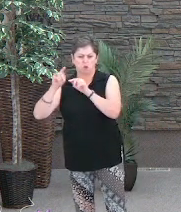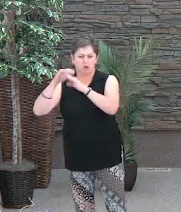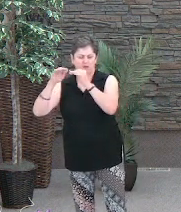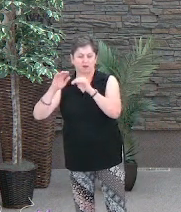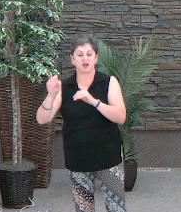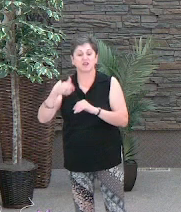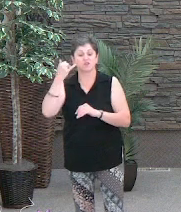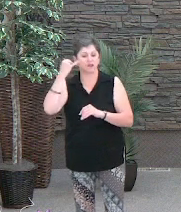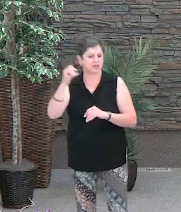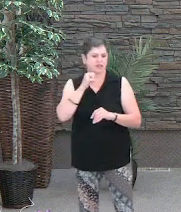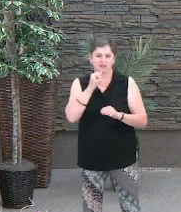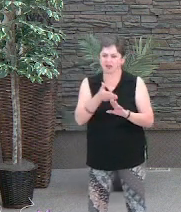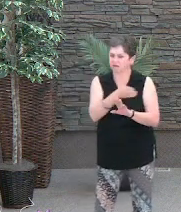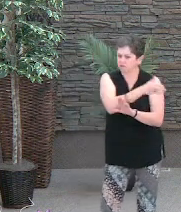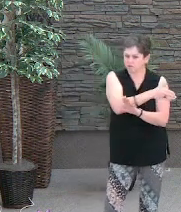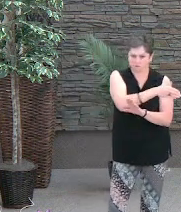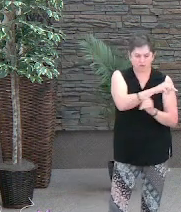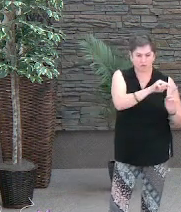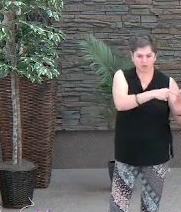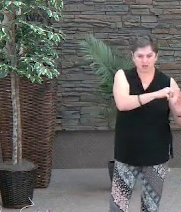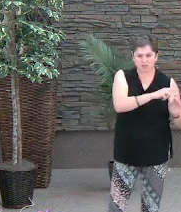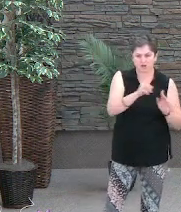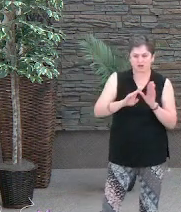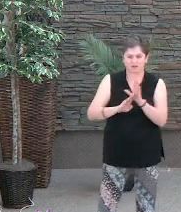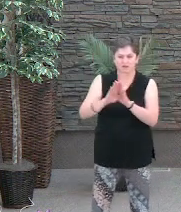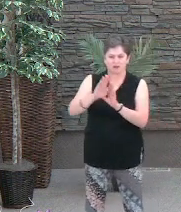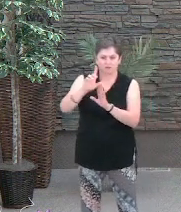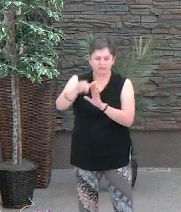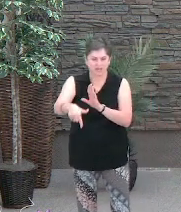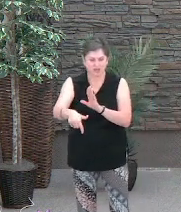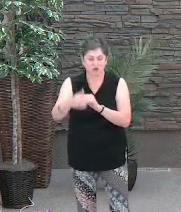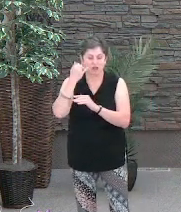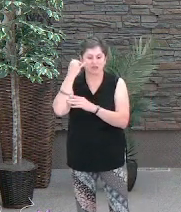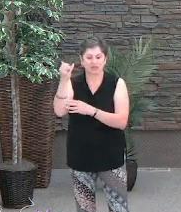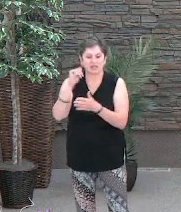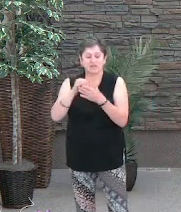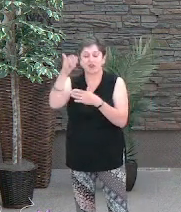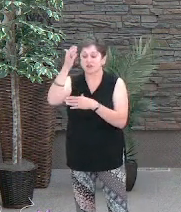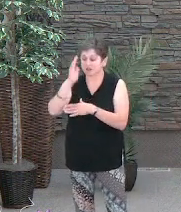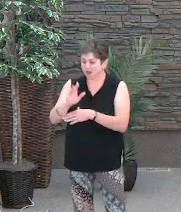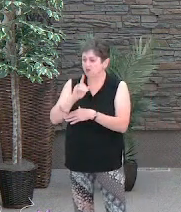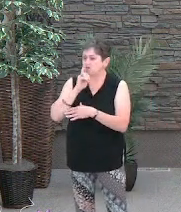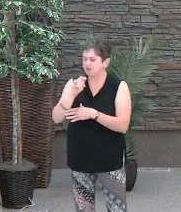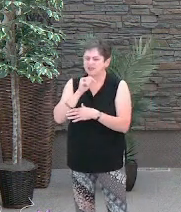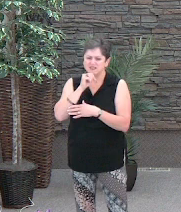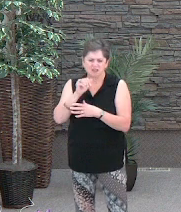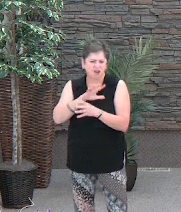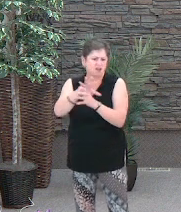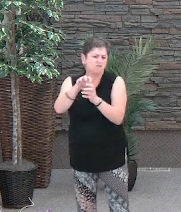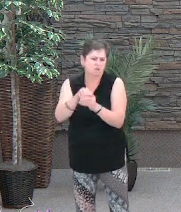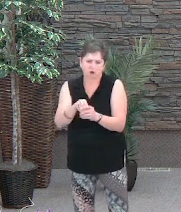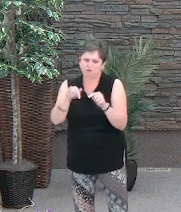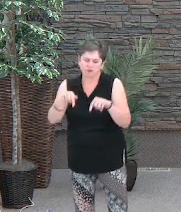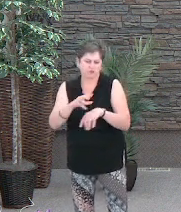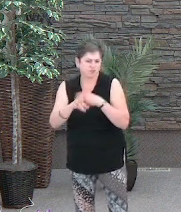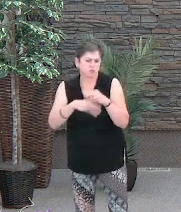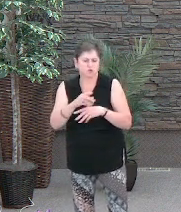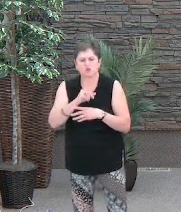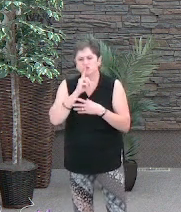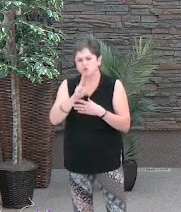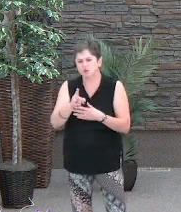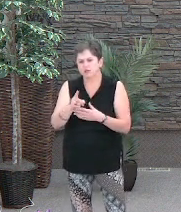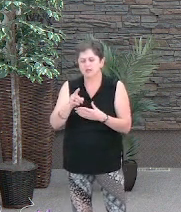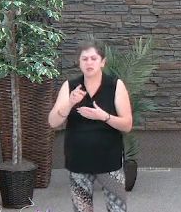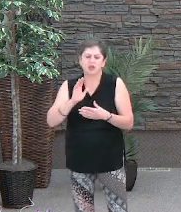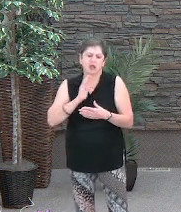idea that was not present from the beginning but developed much later was the idea that God really isn't all that involved in this world, that it's really up